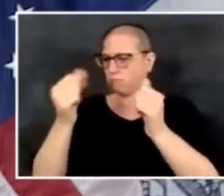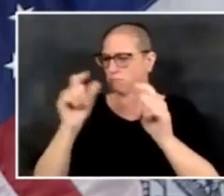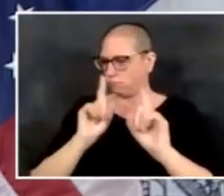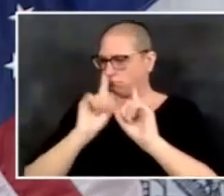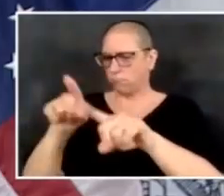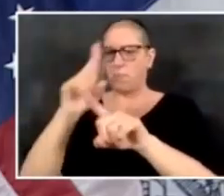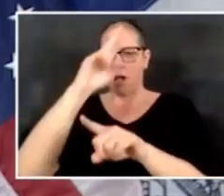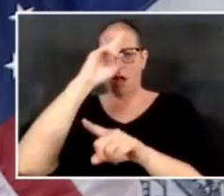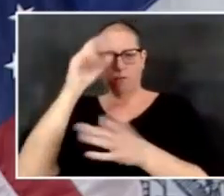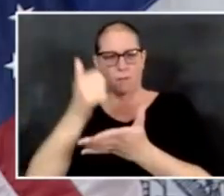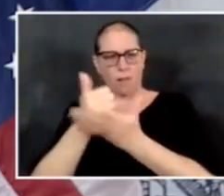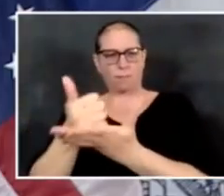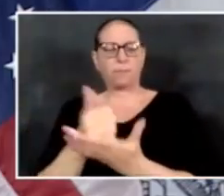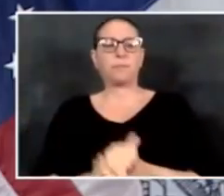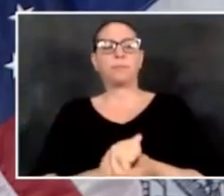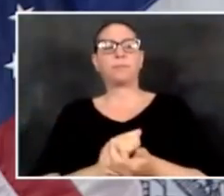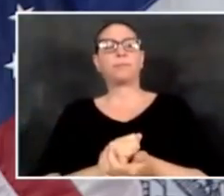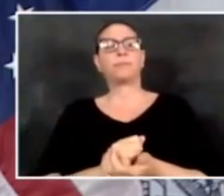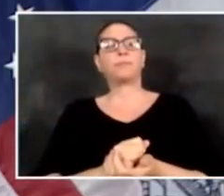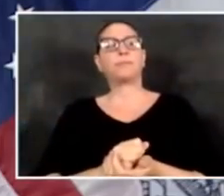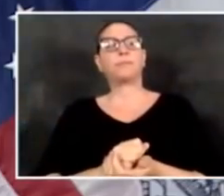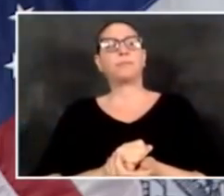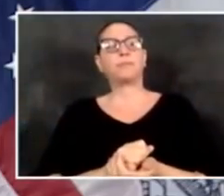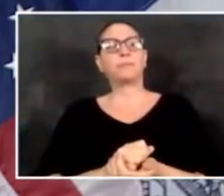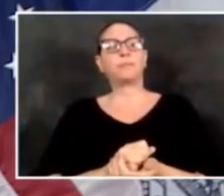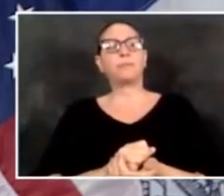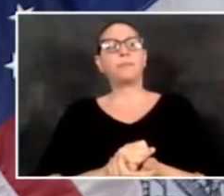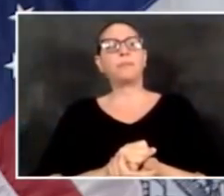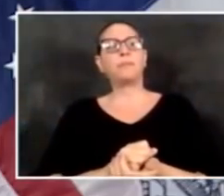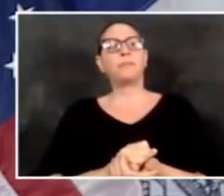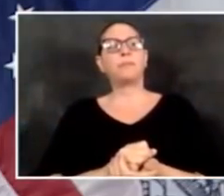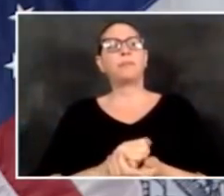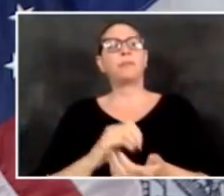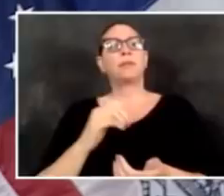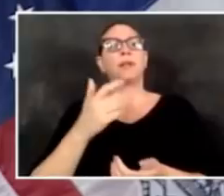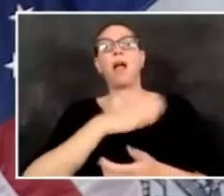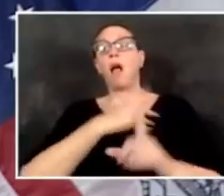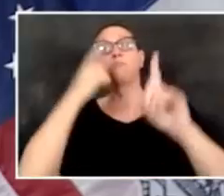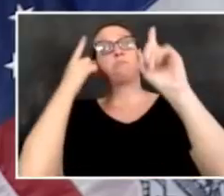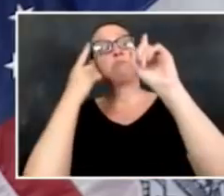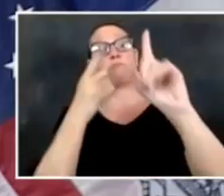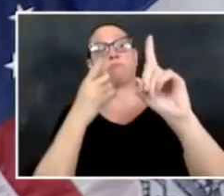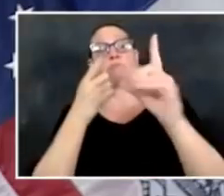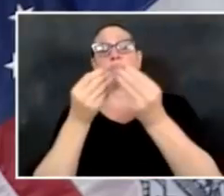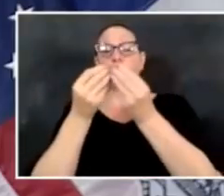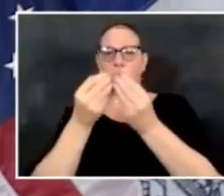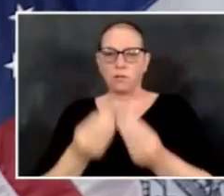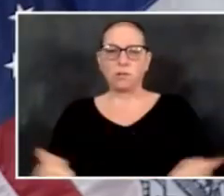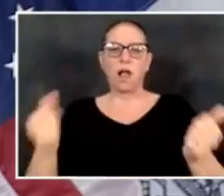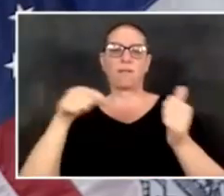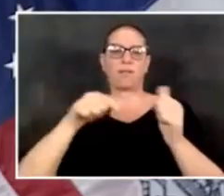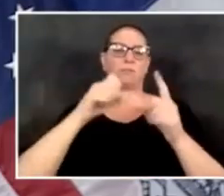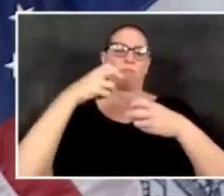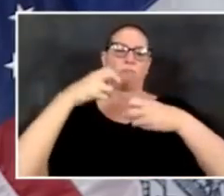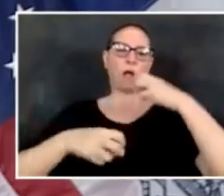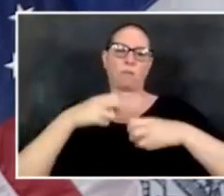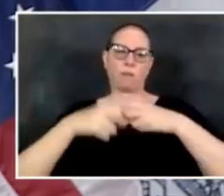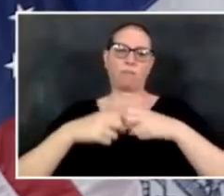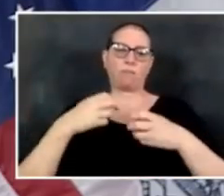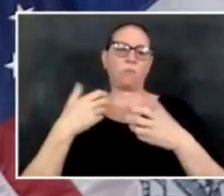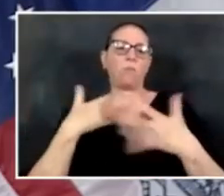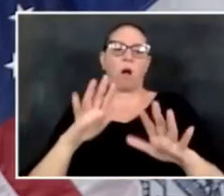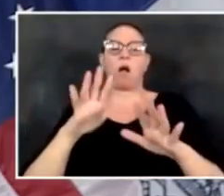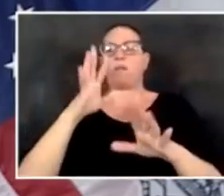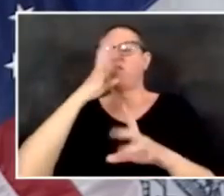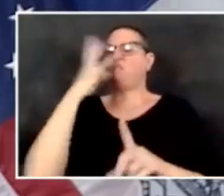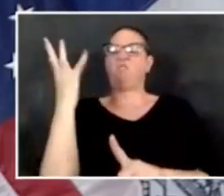with the reality of homeless on the streets and subways, but do something about it. I think a vision that was, I think, a very positive